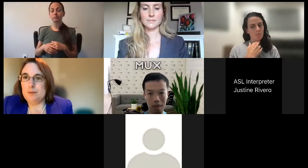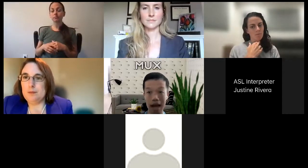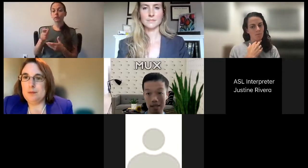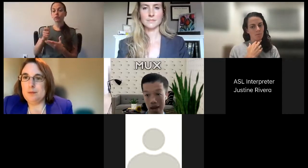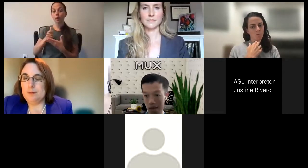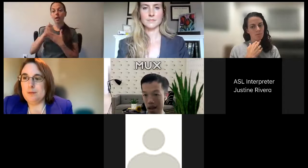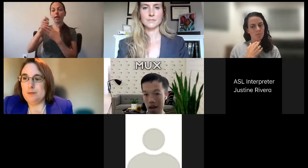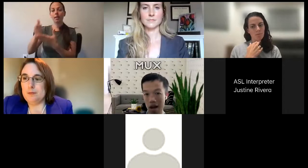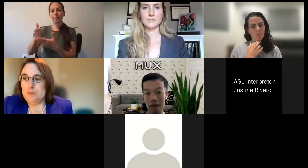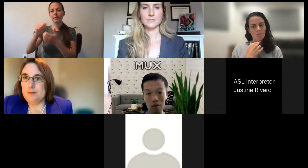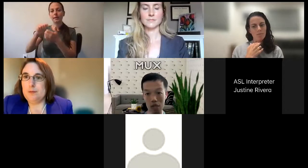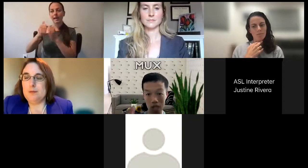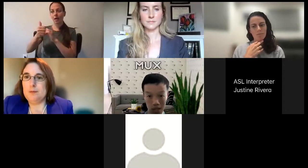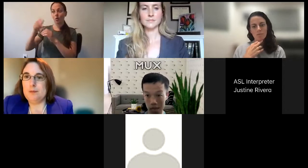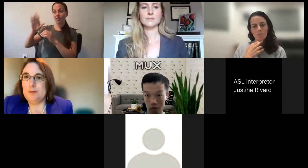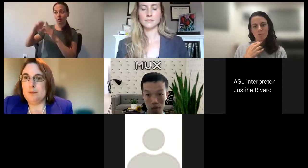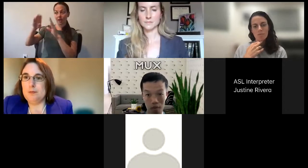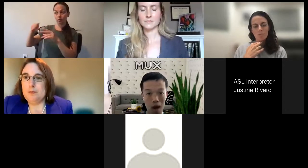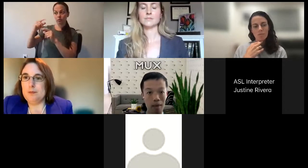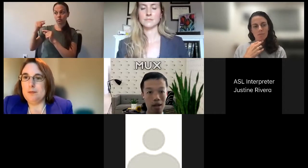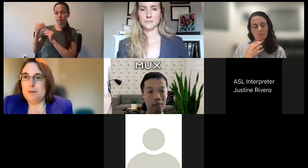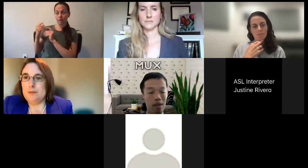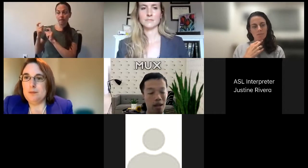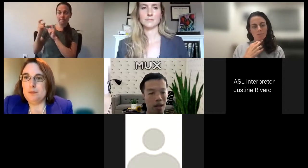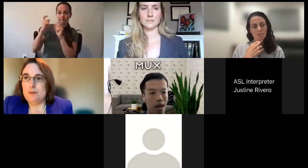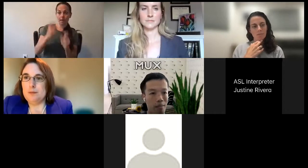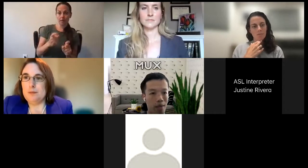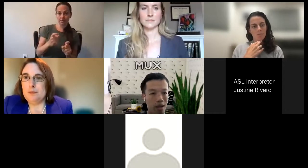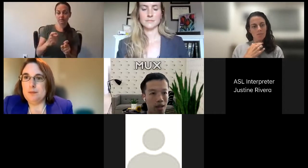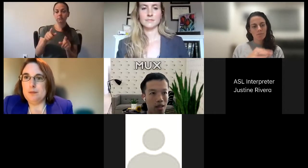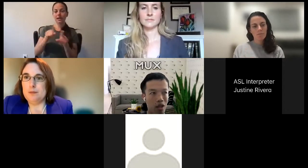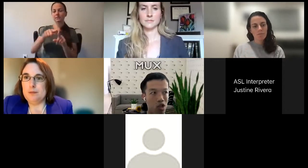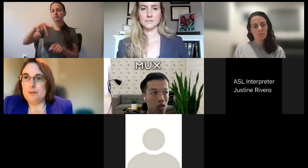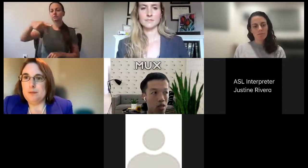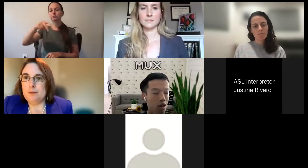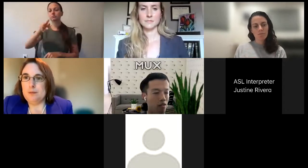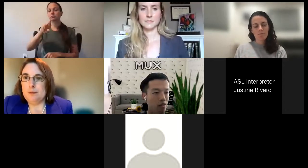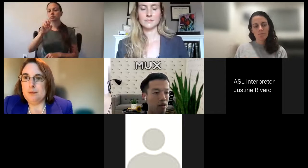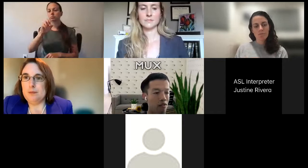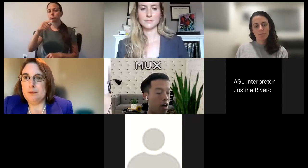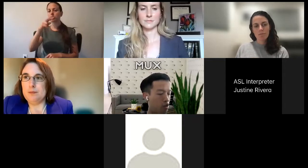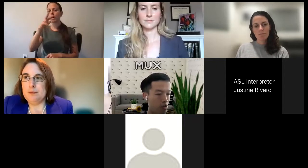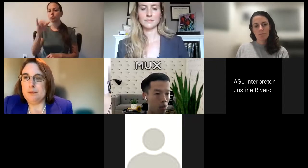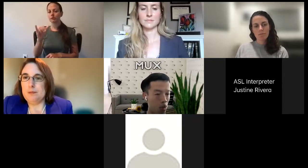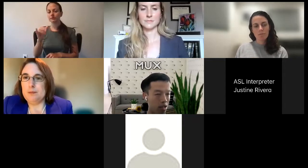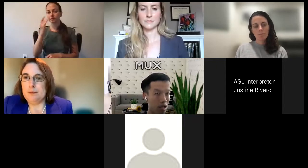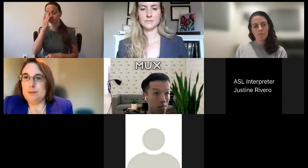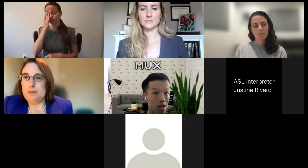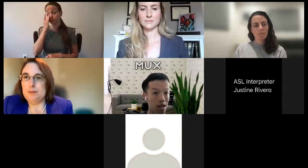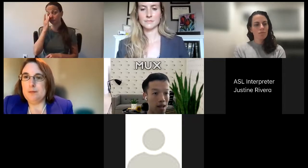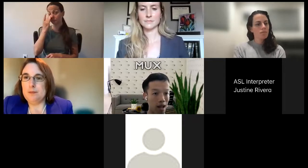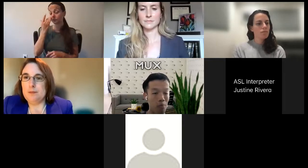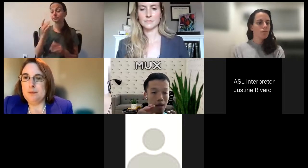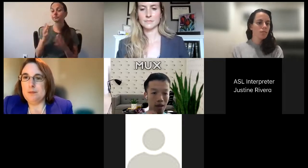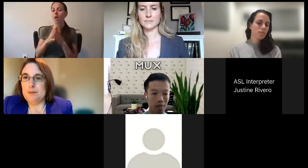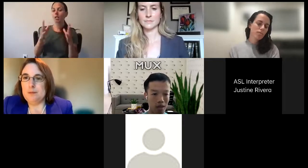their estate gets passed down, often which is in the form of property, there's a lot of value and work that